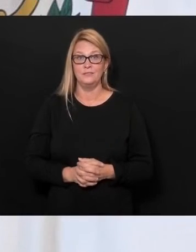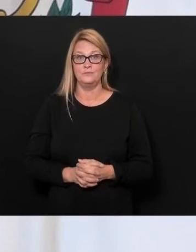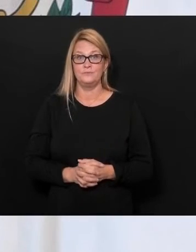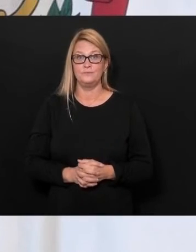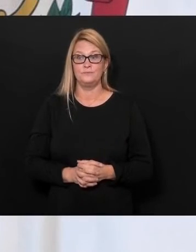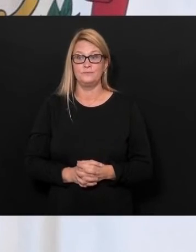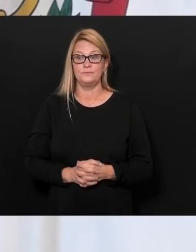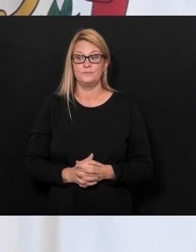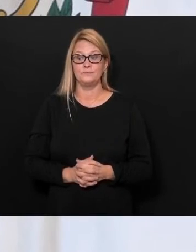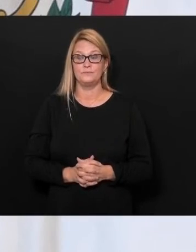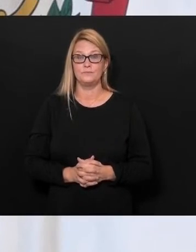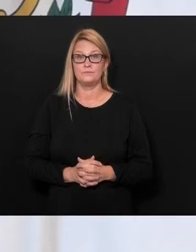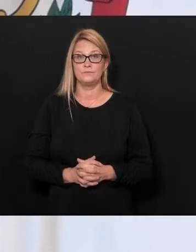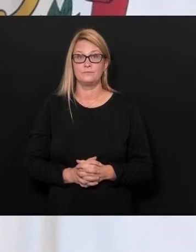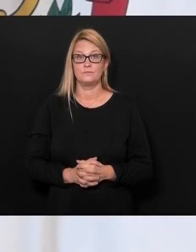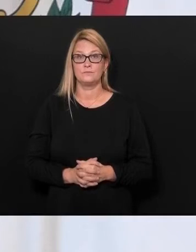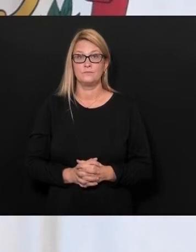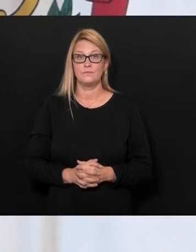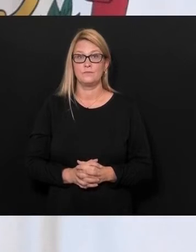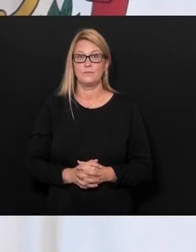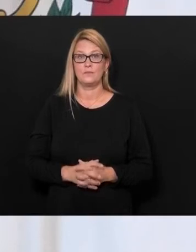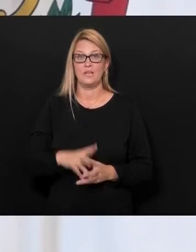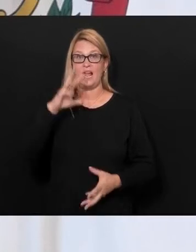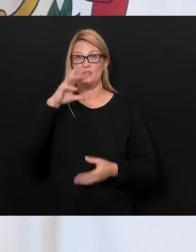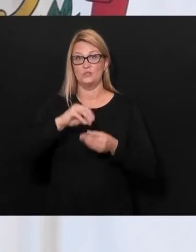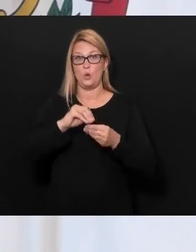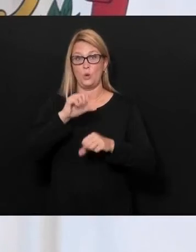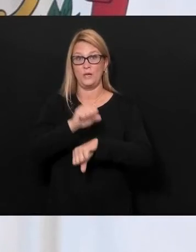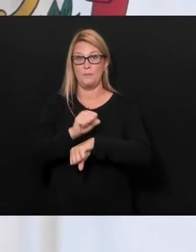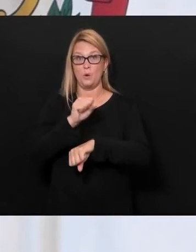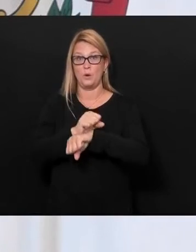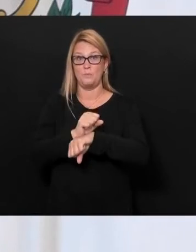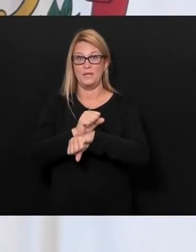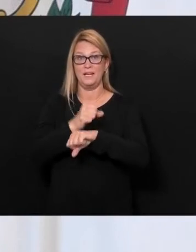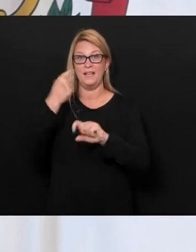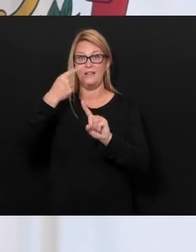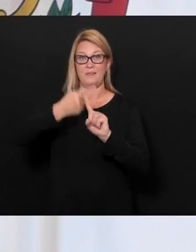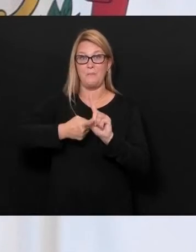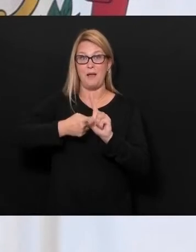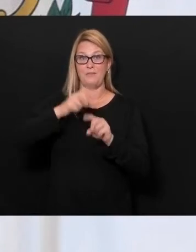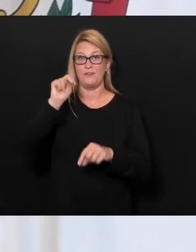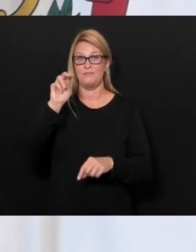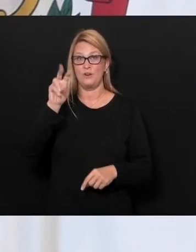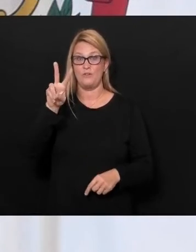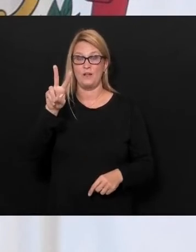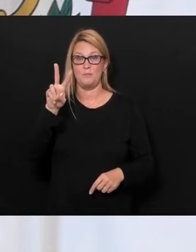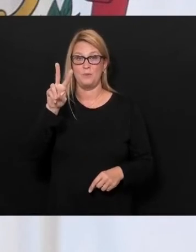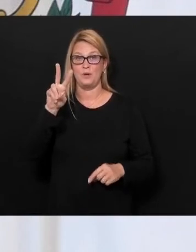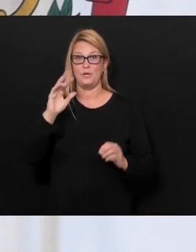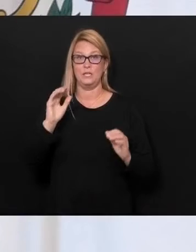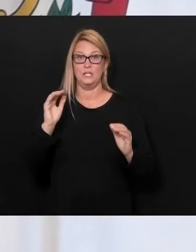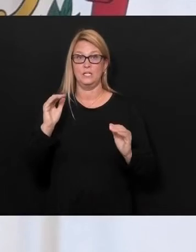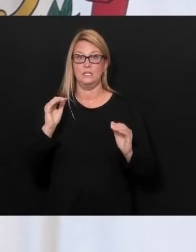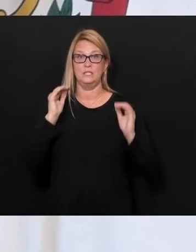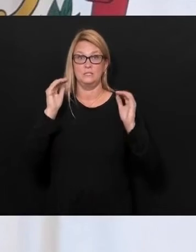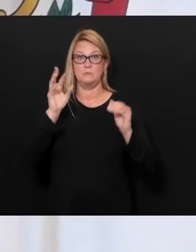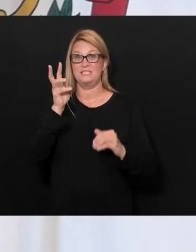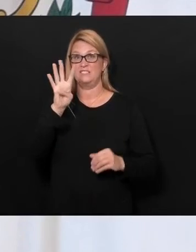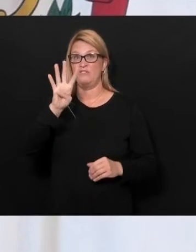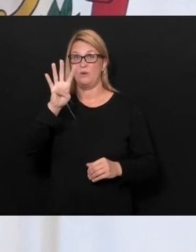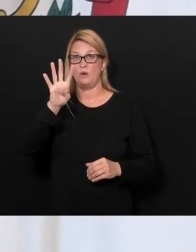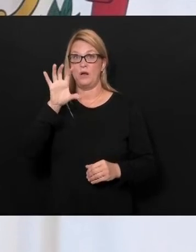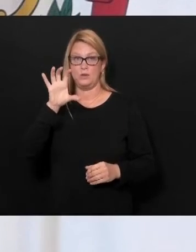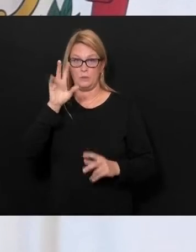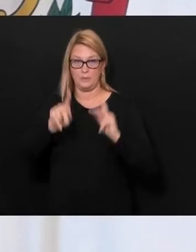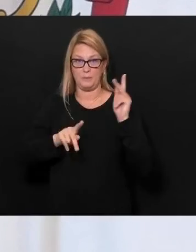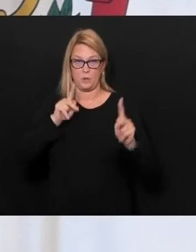the our total employment in the month of November jumped 6,400 people, and that's really